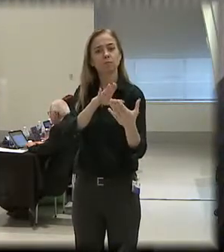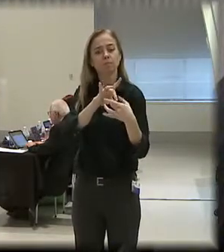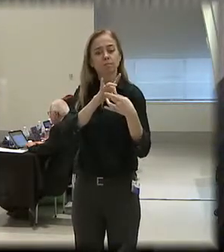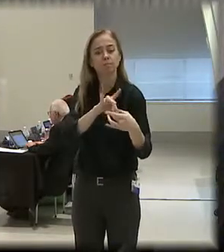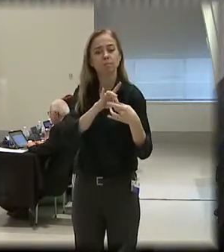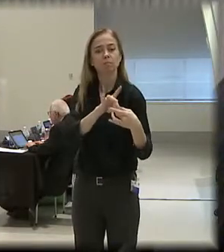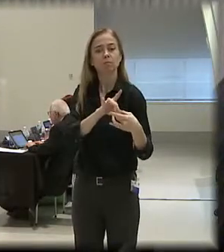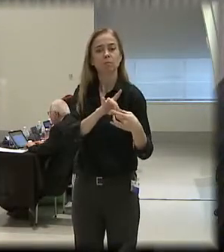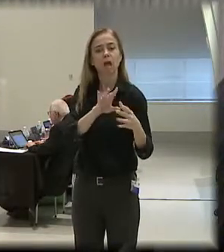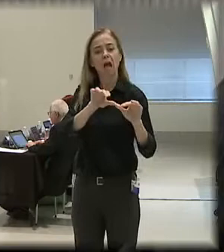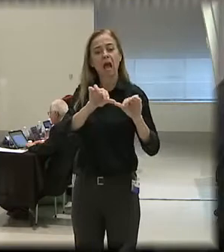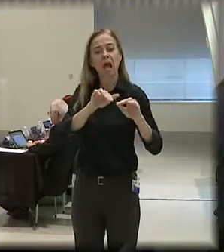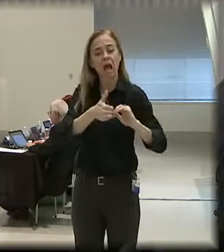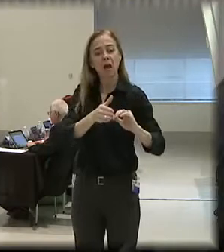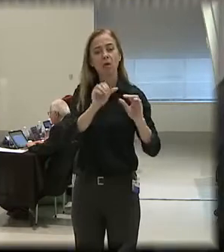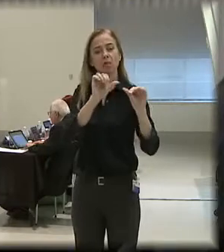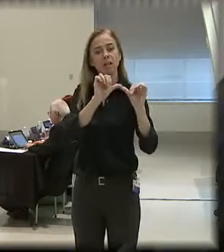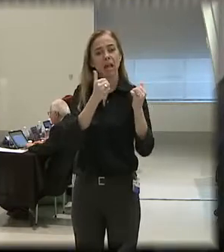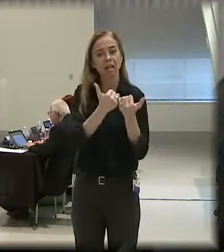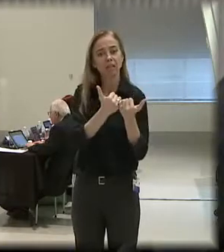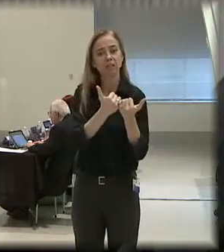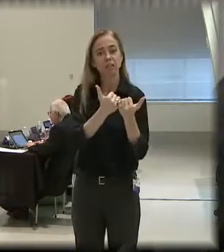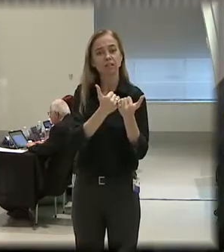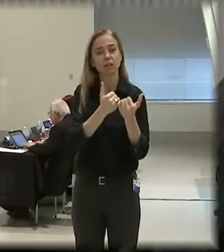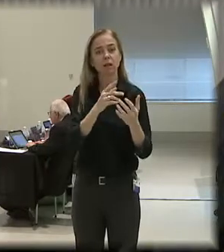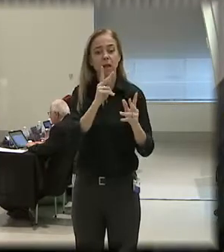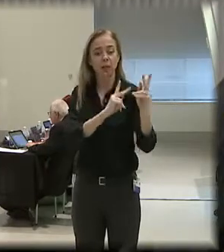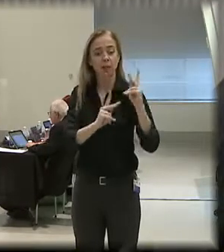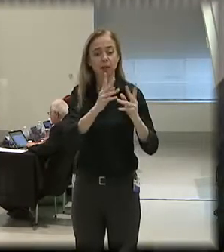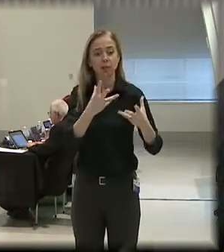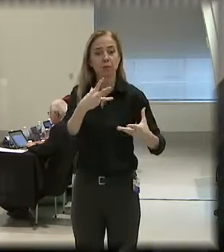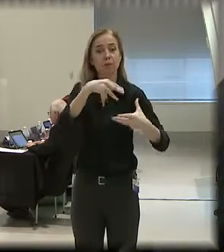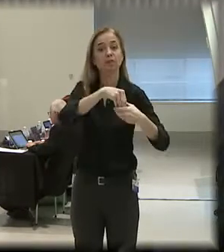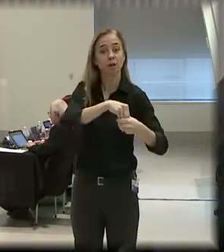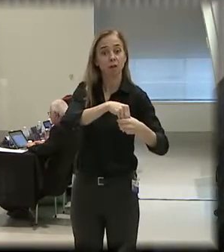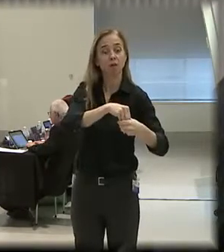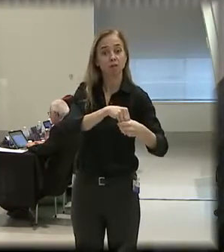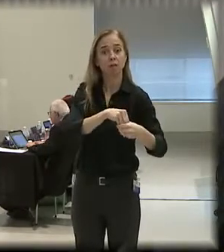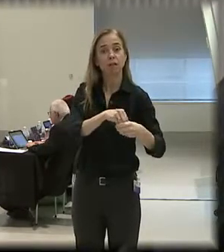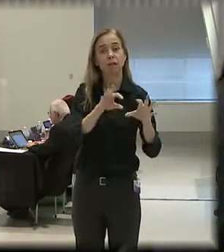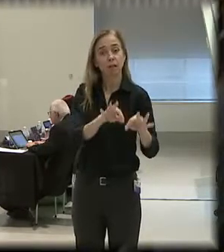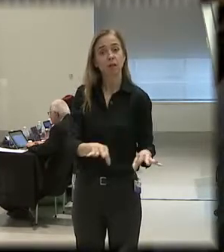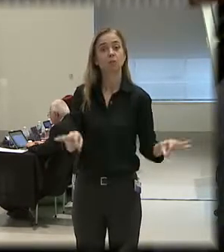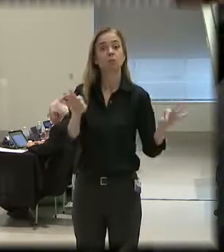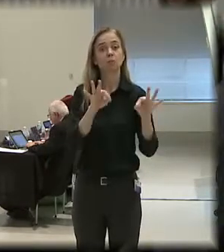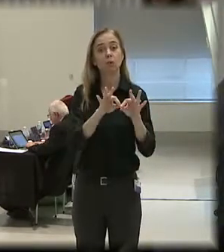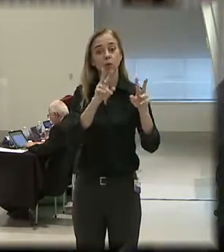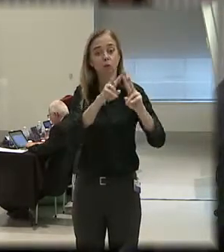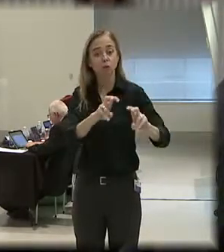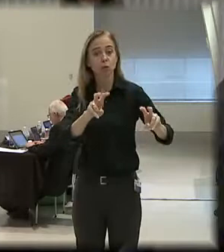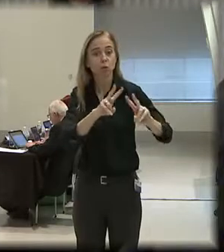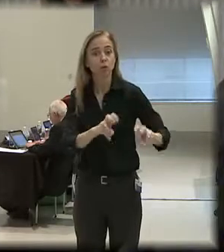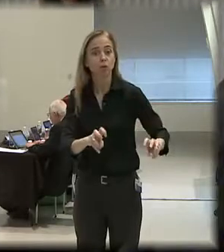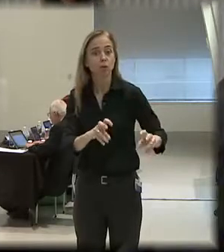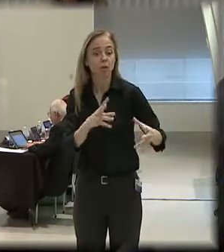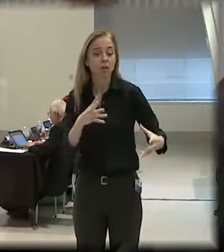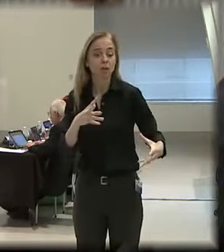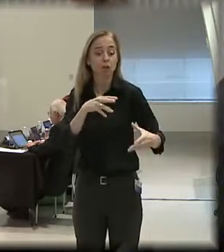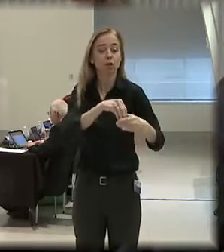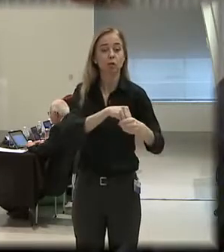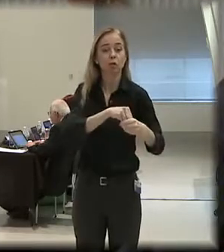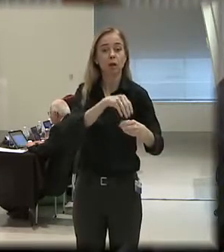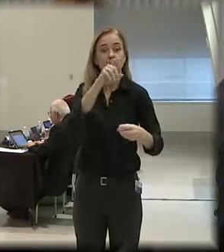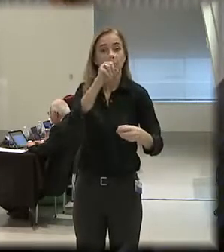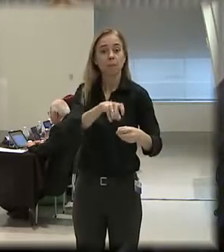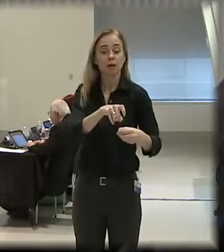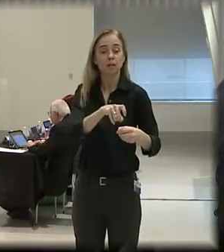represent our agencies and departments of the makeup of those involved, we have to look into the makeup to include the ability